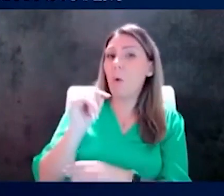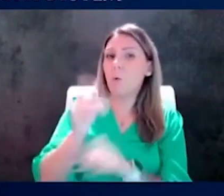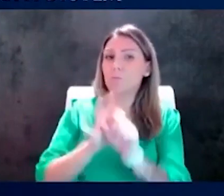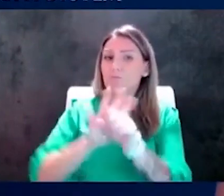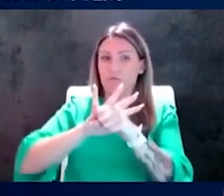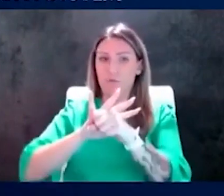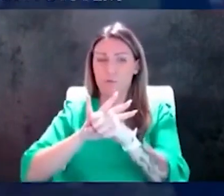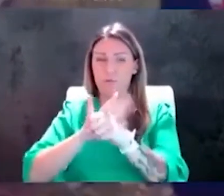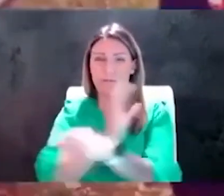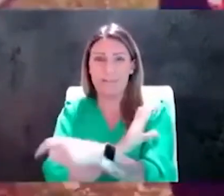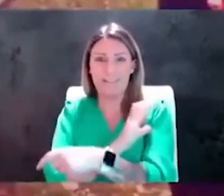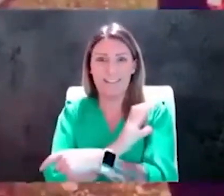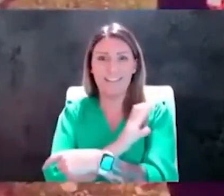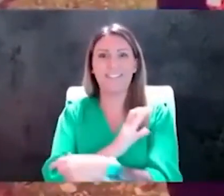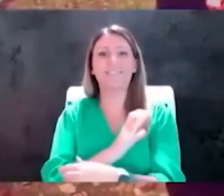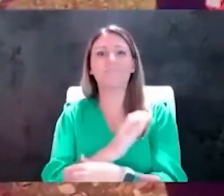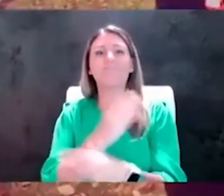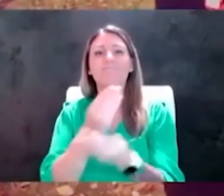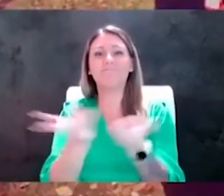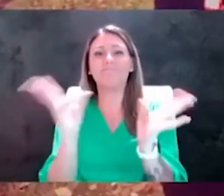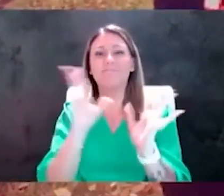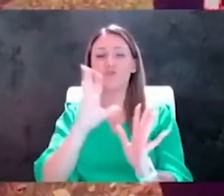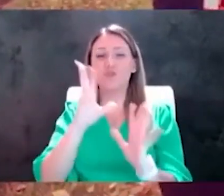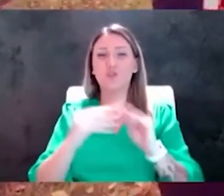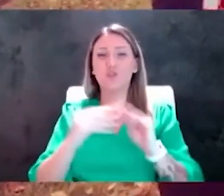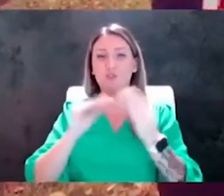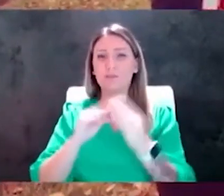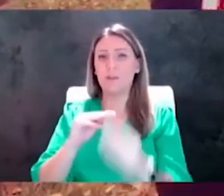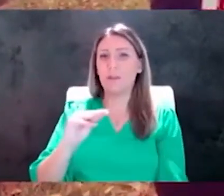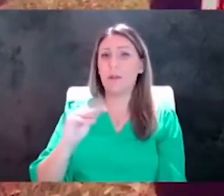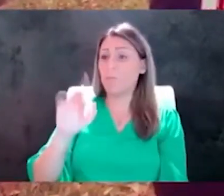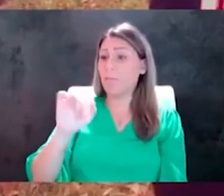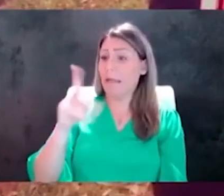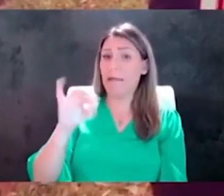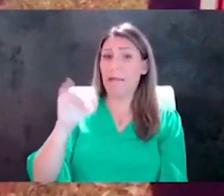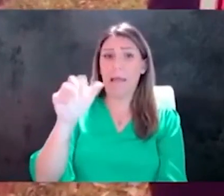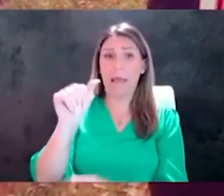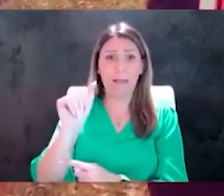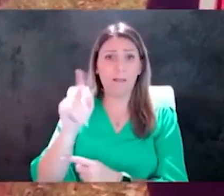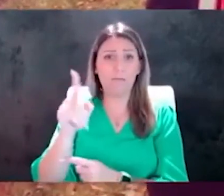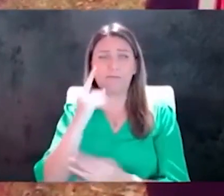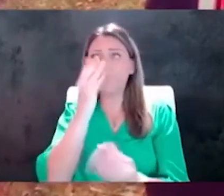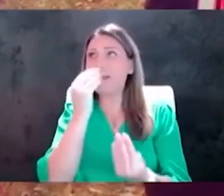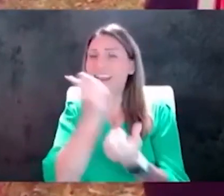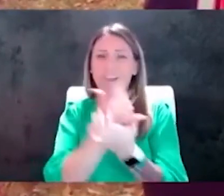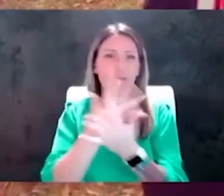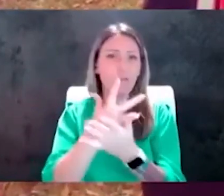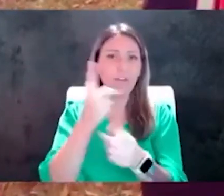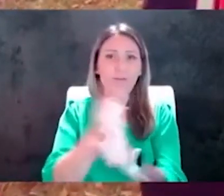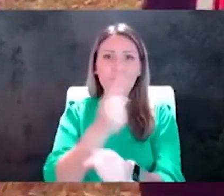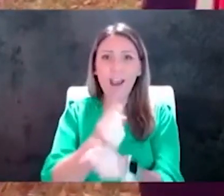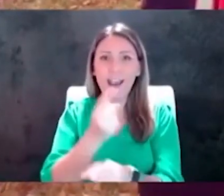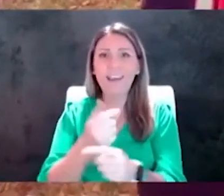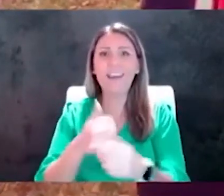shares her story. Mikayla Dreyer thought she'd done everything right. She was so healthy, she hadn't even taken a single sick day in more than a